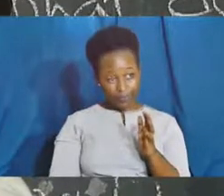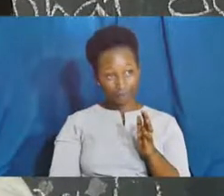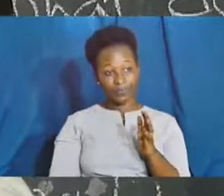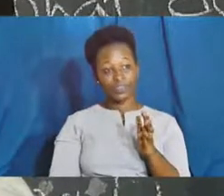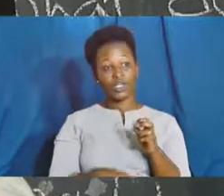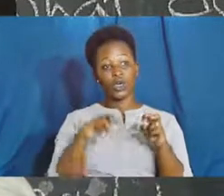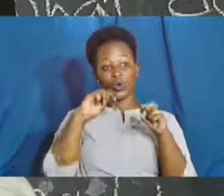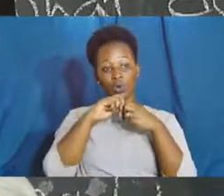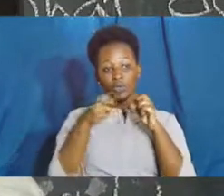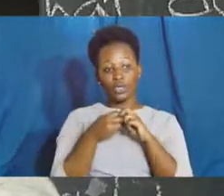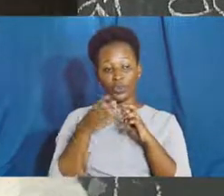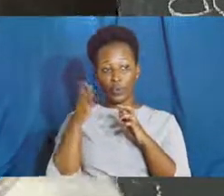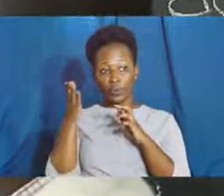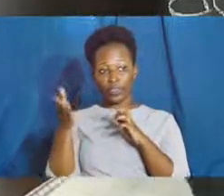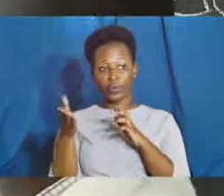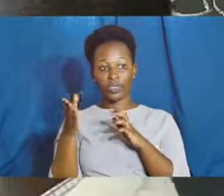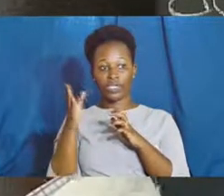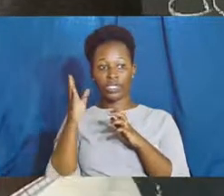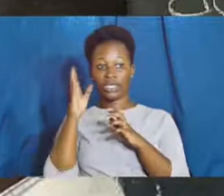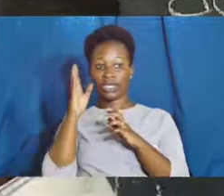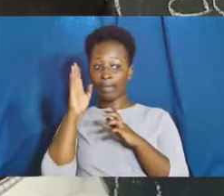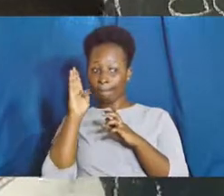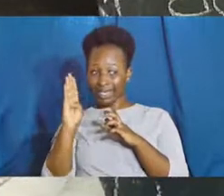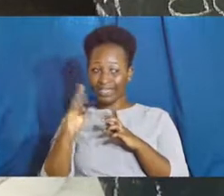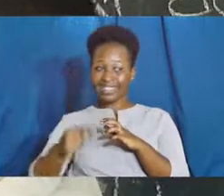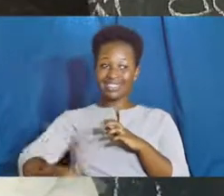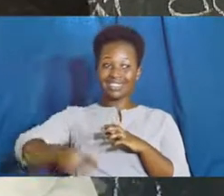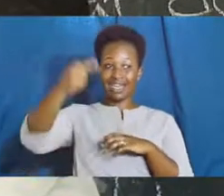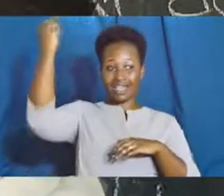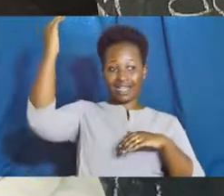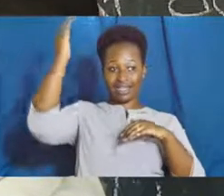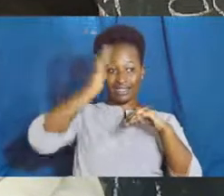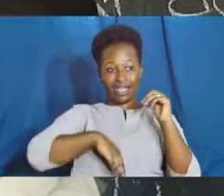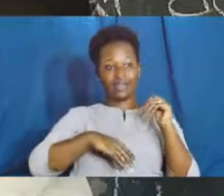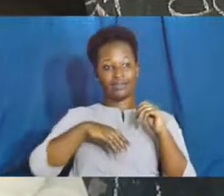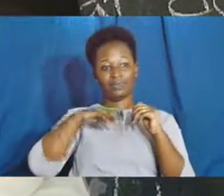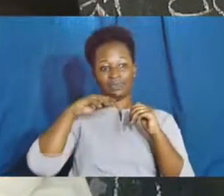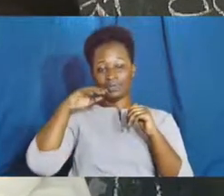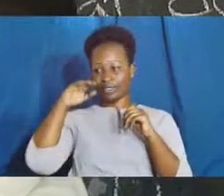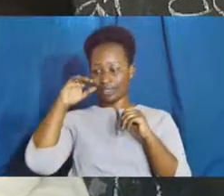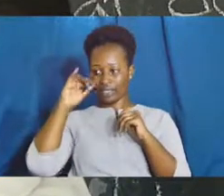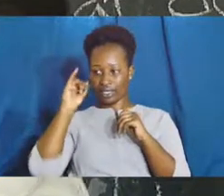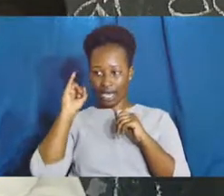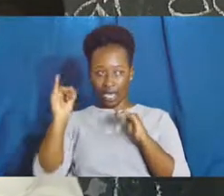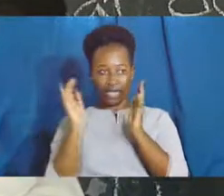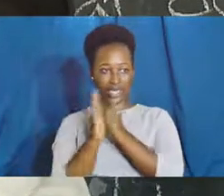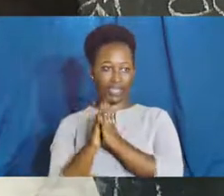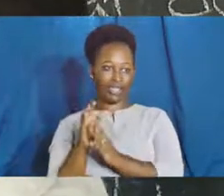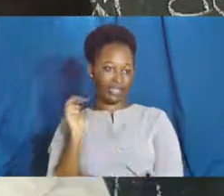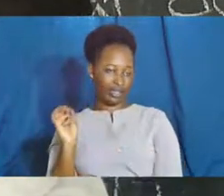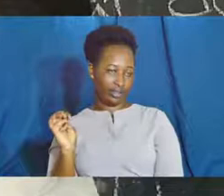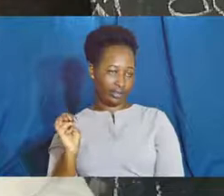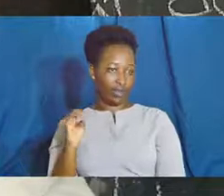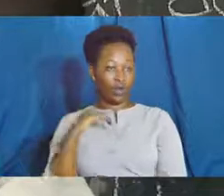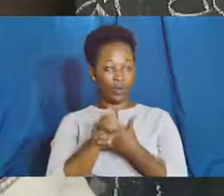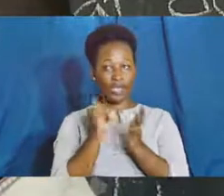the current is greater. Why? Because the current that is reaches here, it is dividing itself into